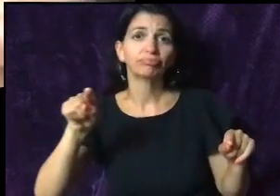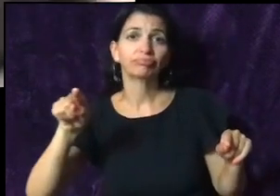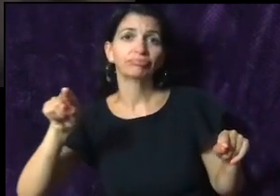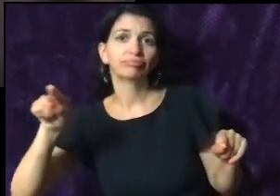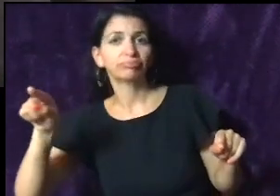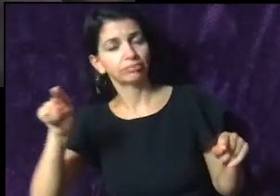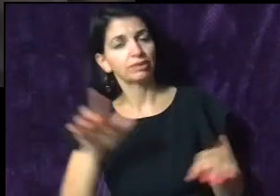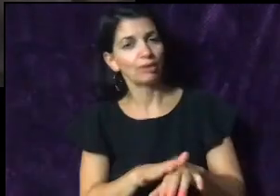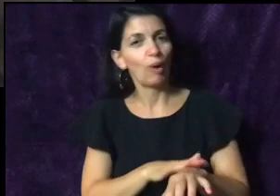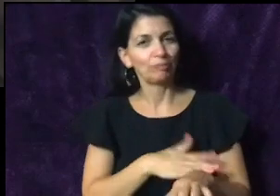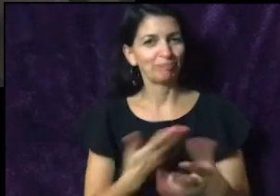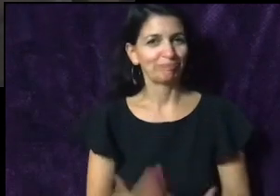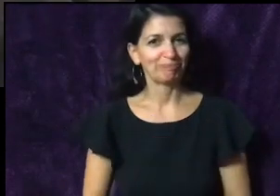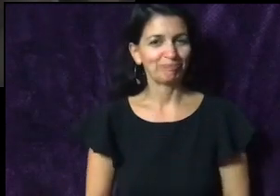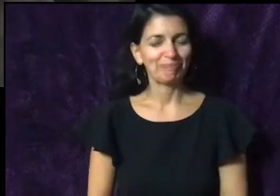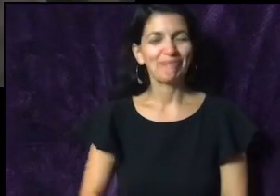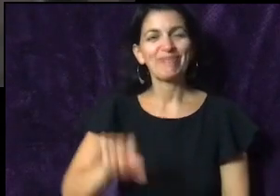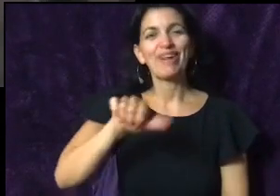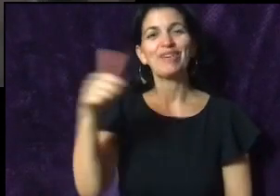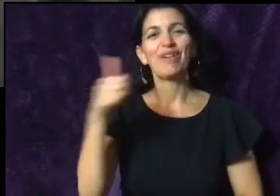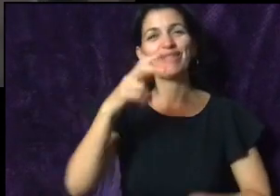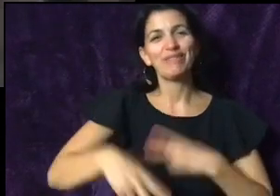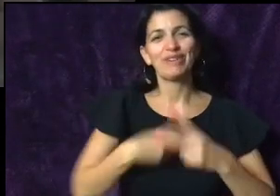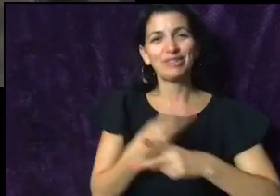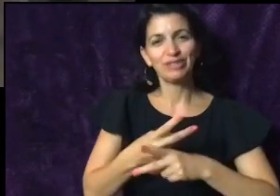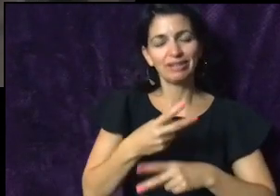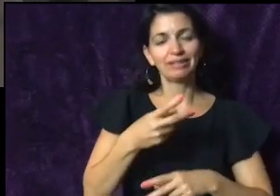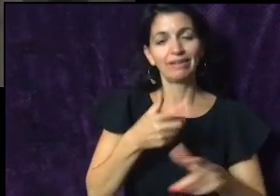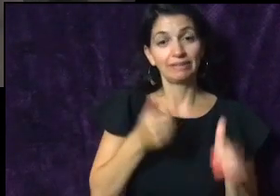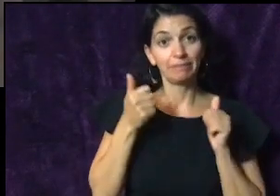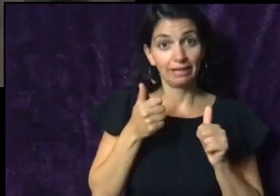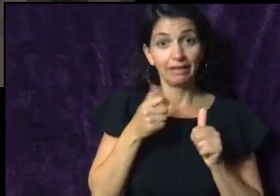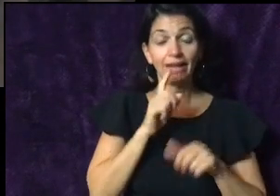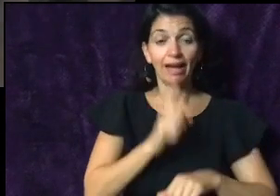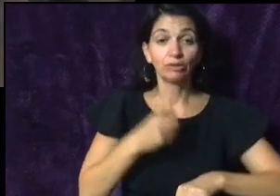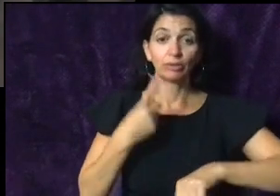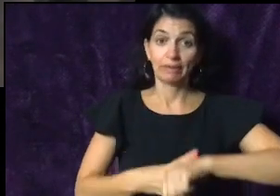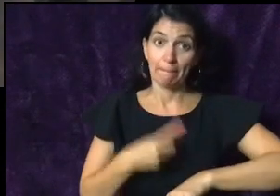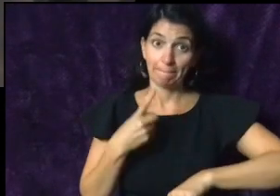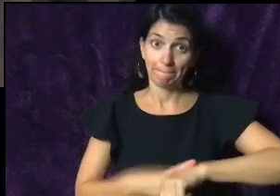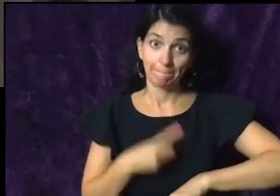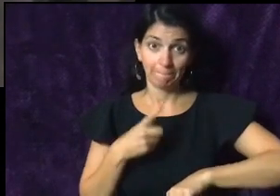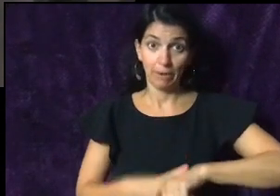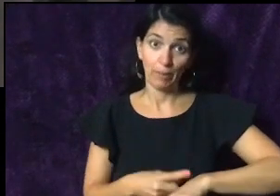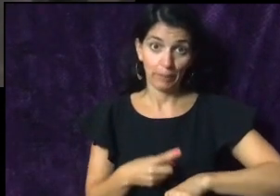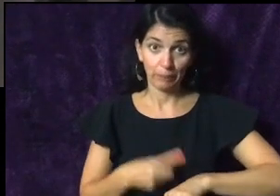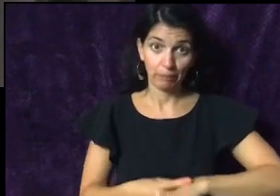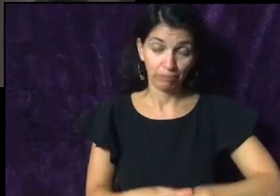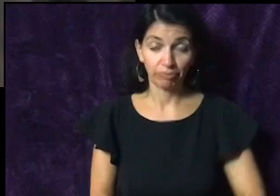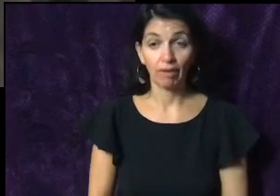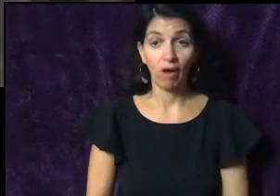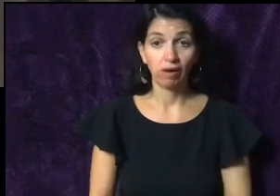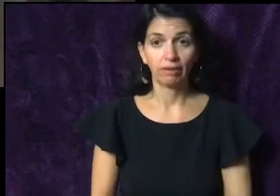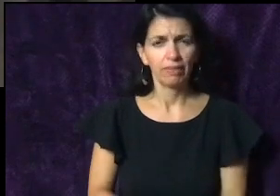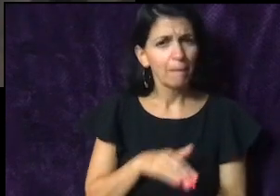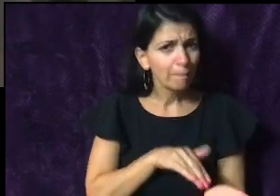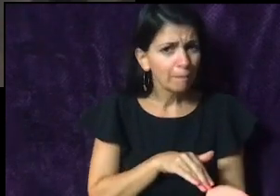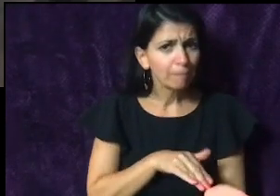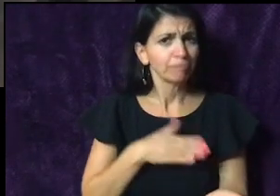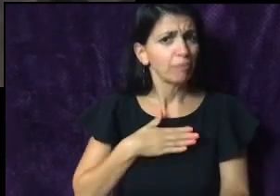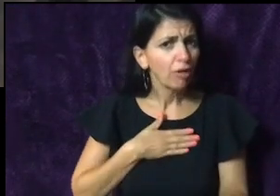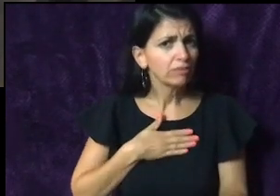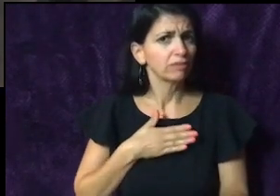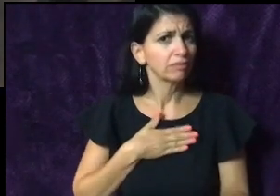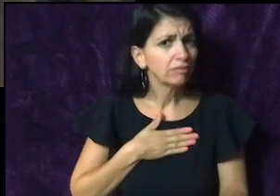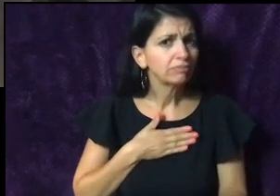notes, and that might give it a slow speed. Another version of speed is the actual tempo, the pulse of the music. The pulse could be